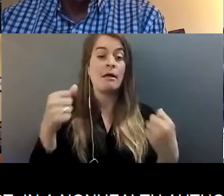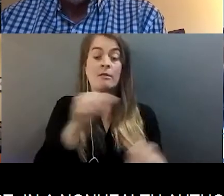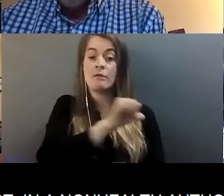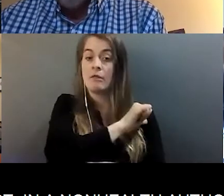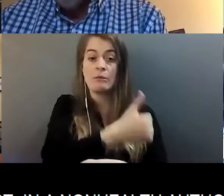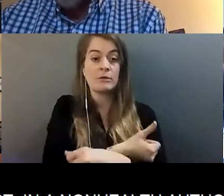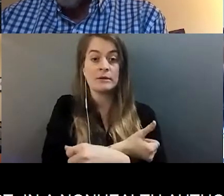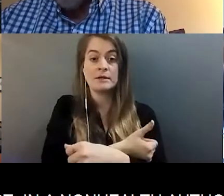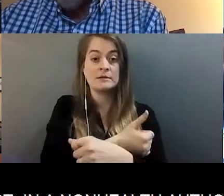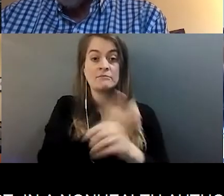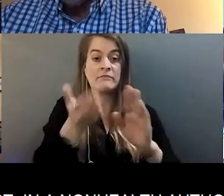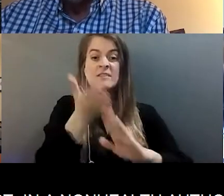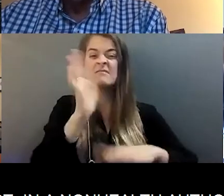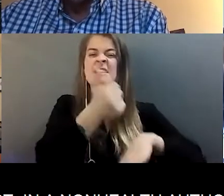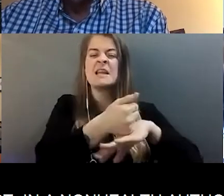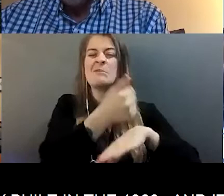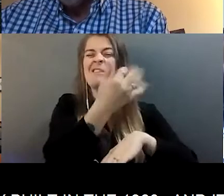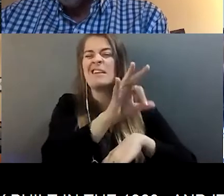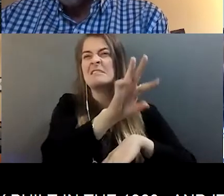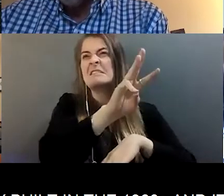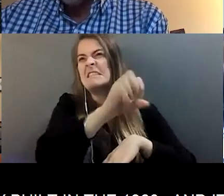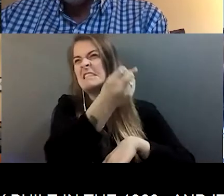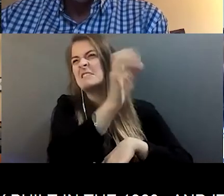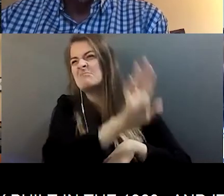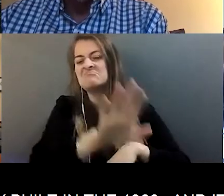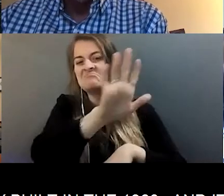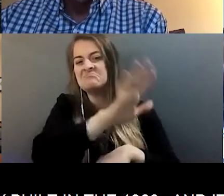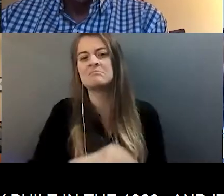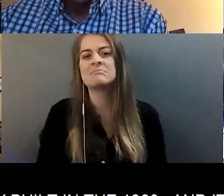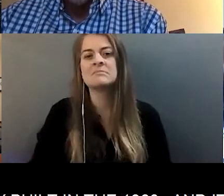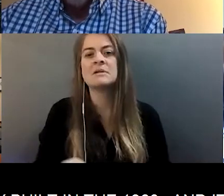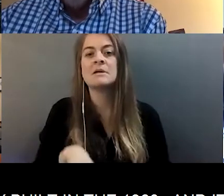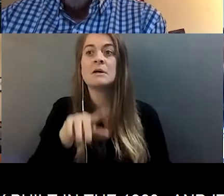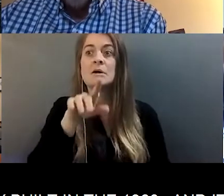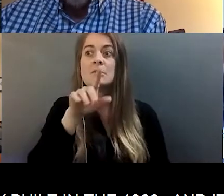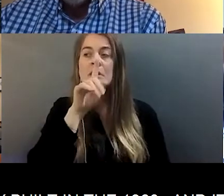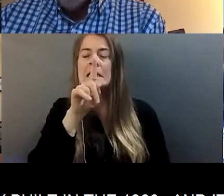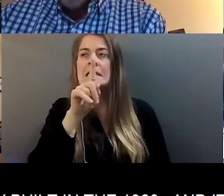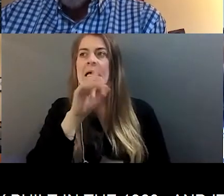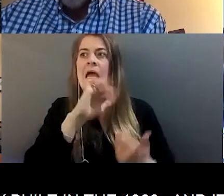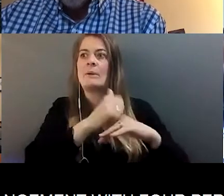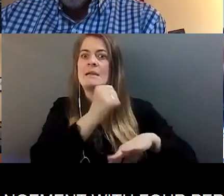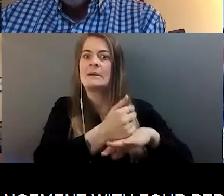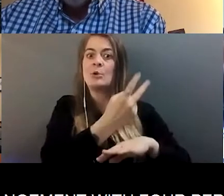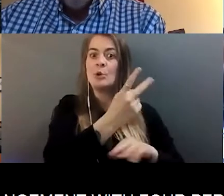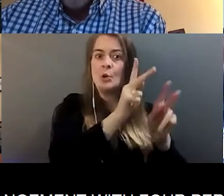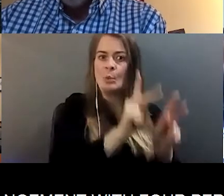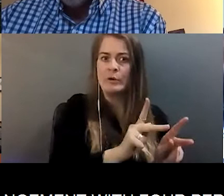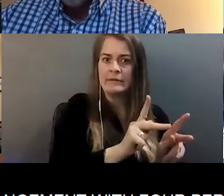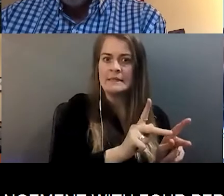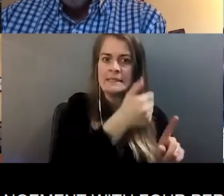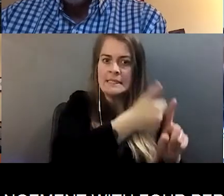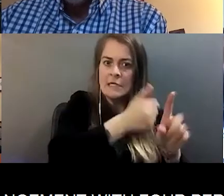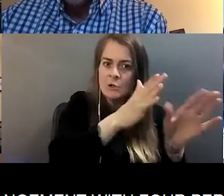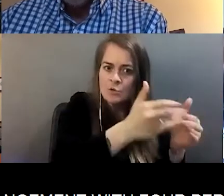in the 1960s. It was an arrangement where it was either four persons per room or two persons per room, and